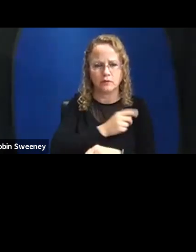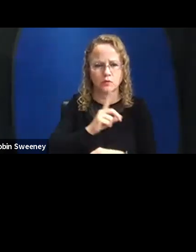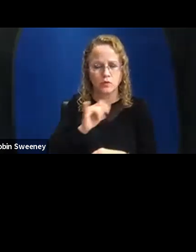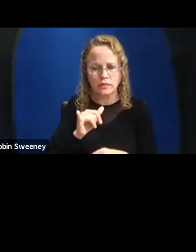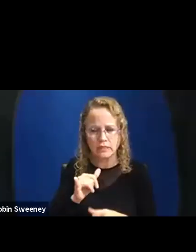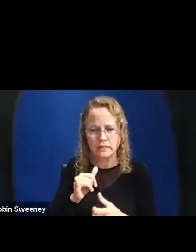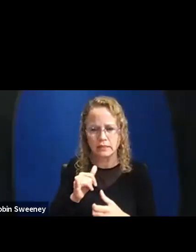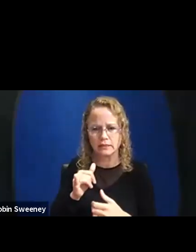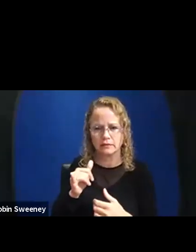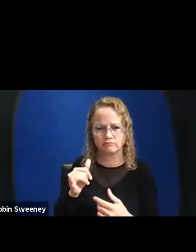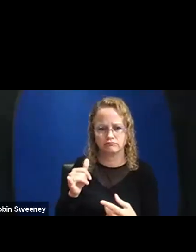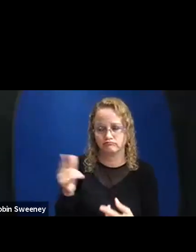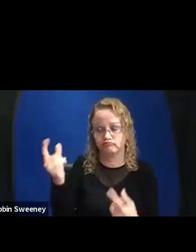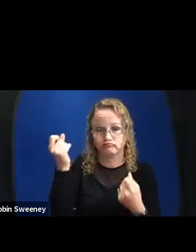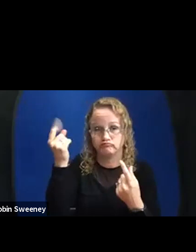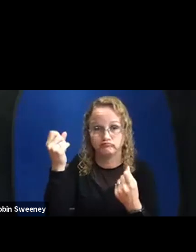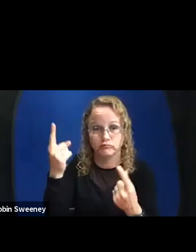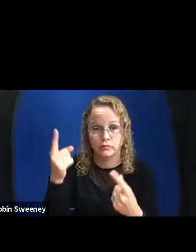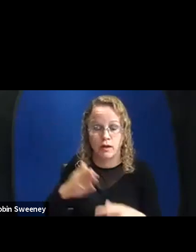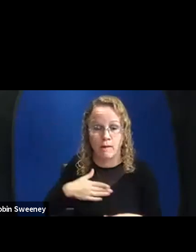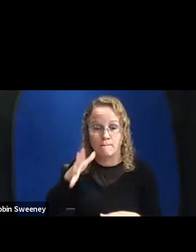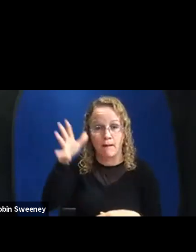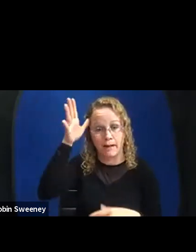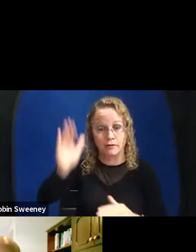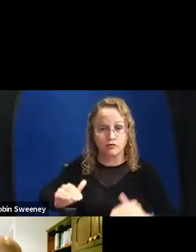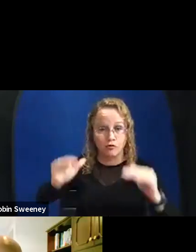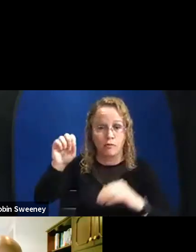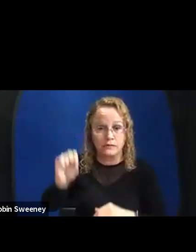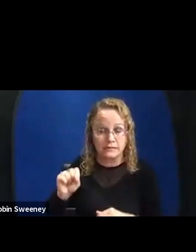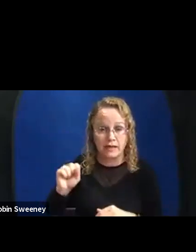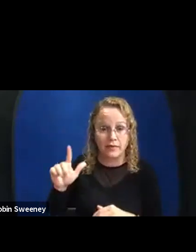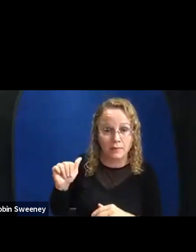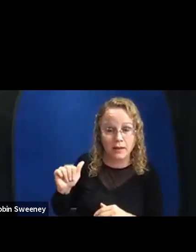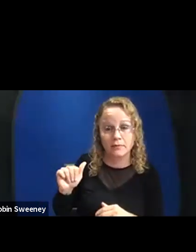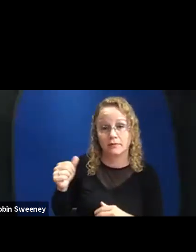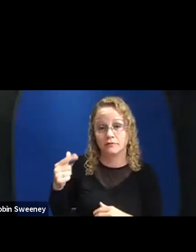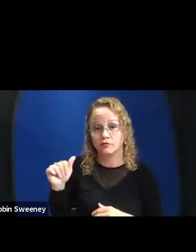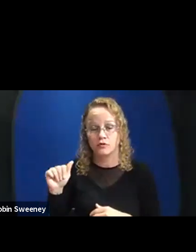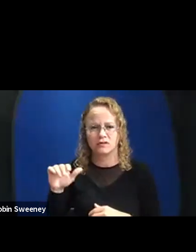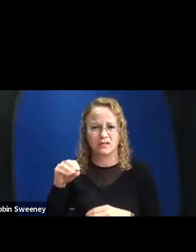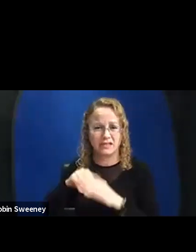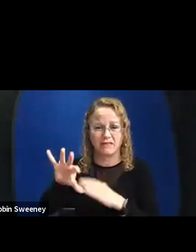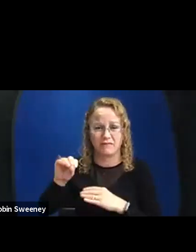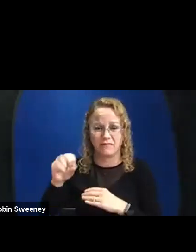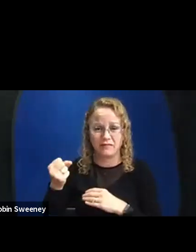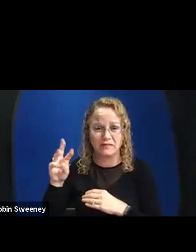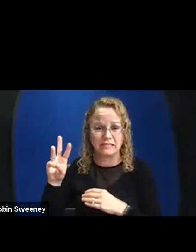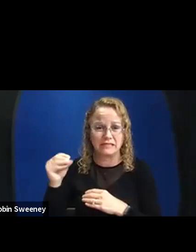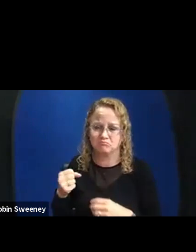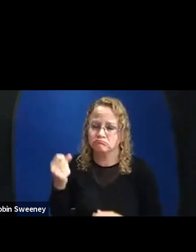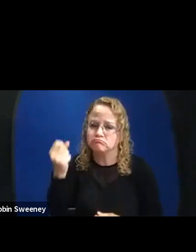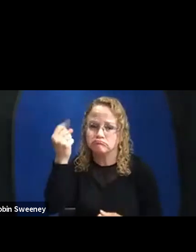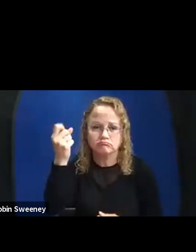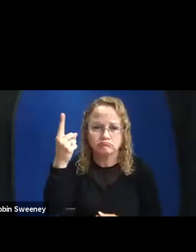I understand, and my parents having grown up in South Alabama and South Georgia in the 50s and 60s, I get it. I understand